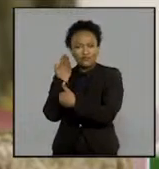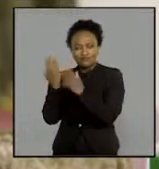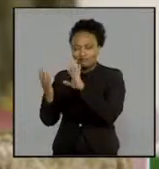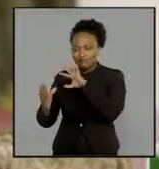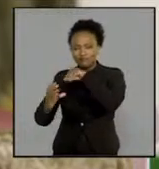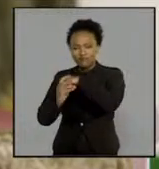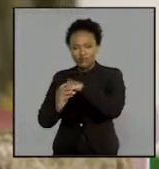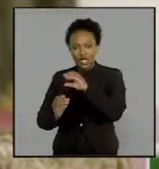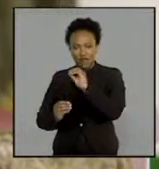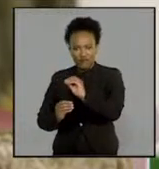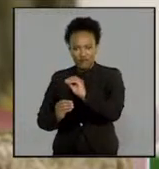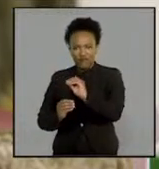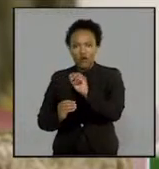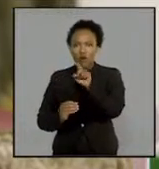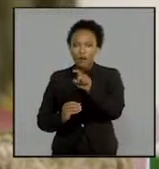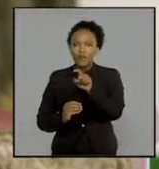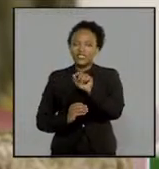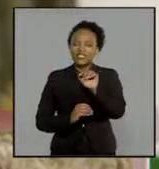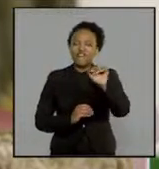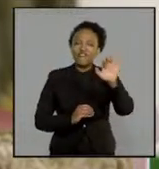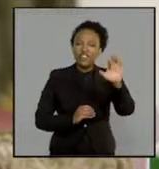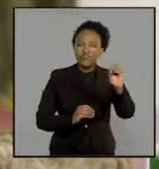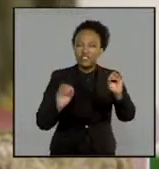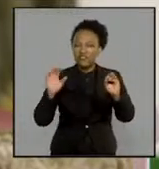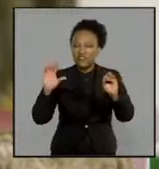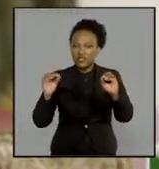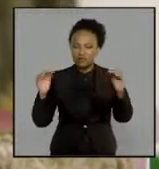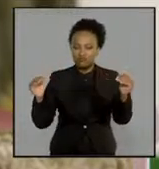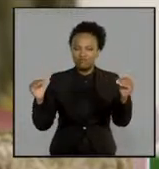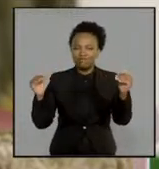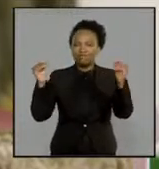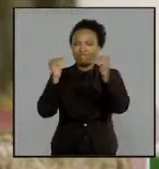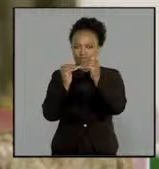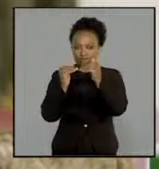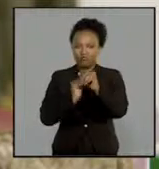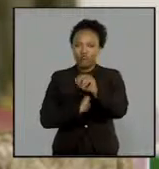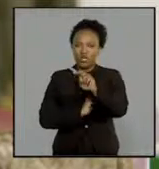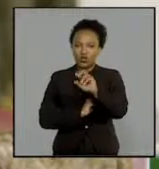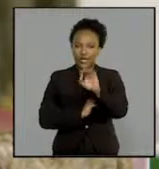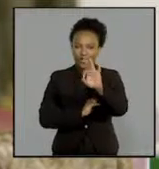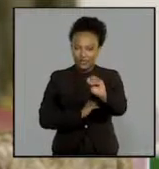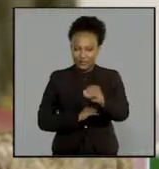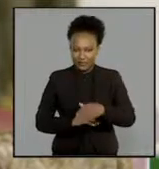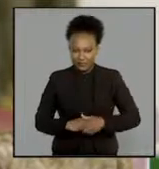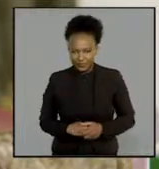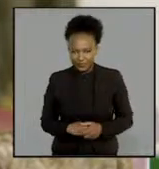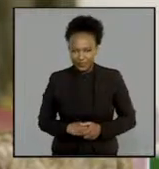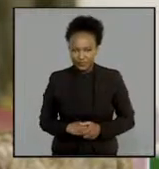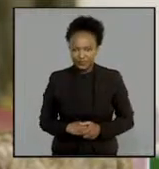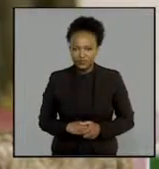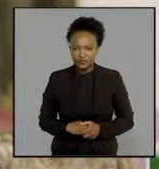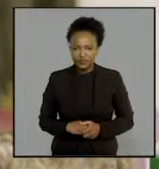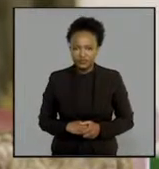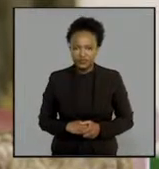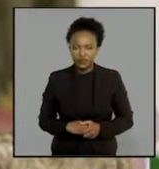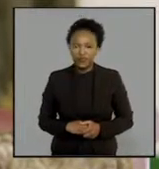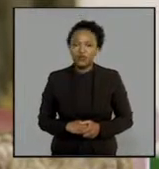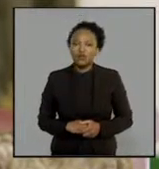as enshrined in our constitution and reach 50-50 by 2030.